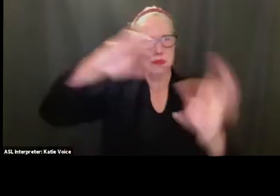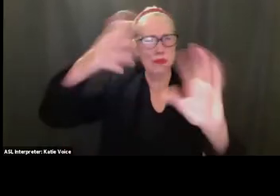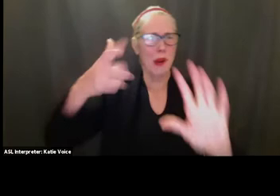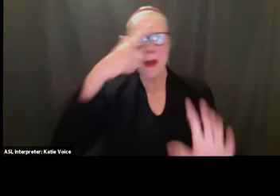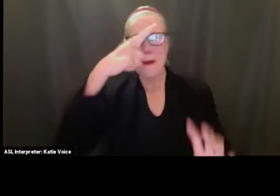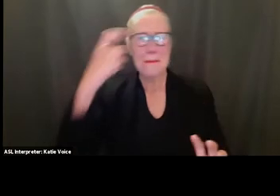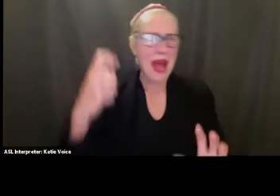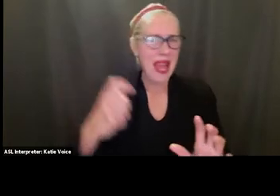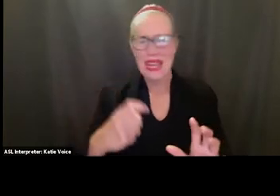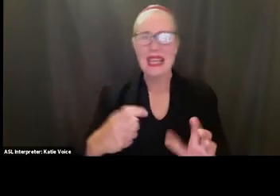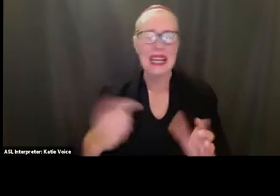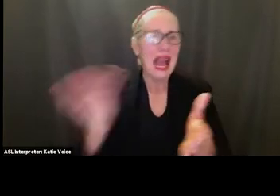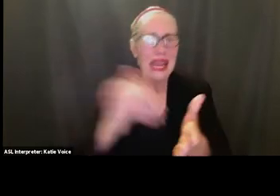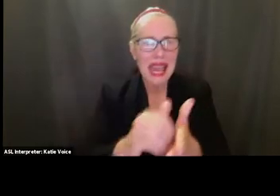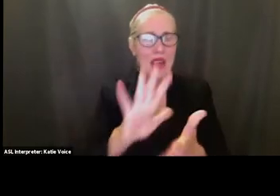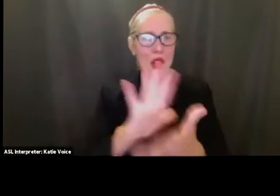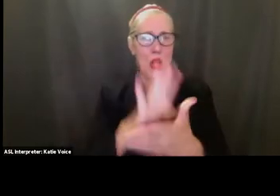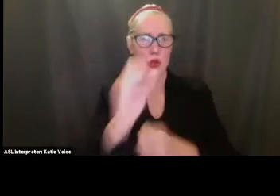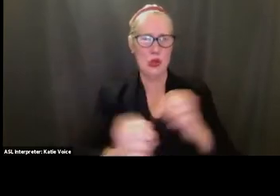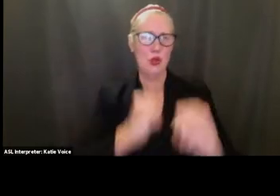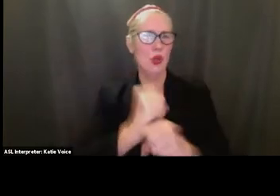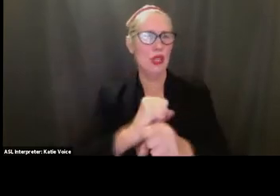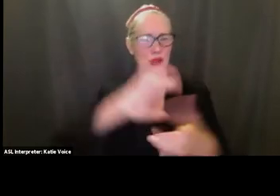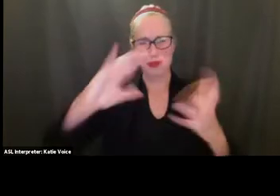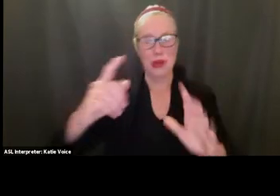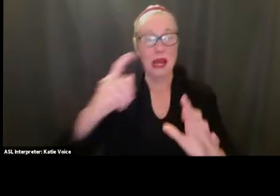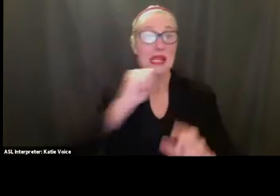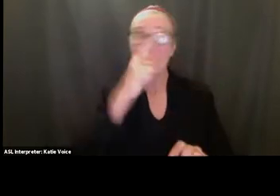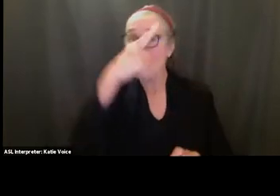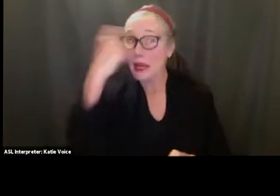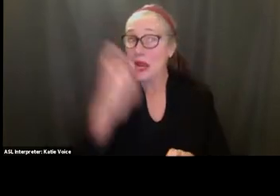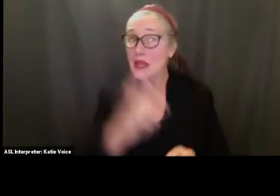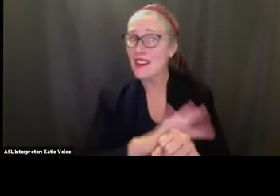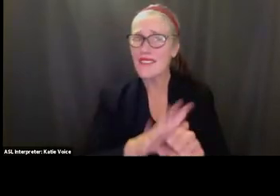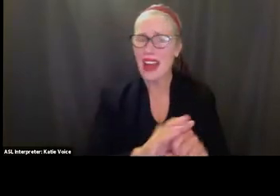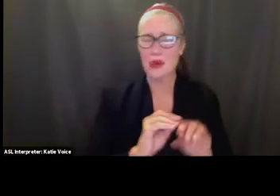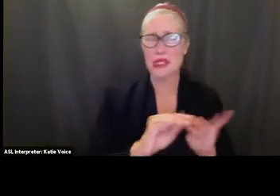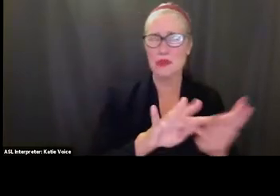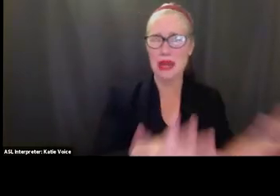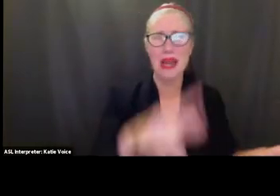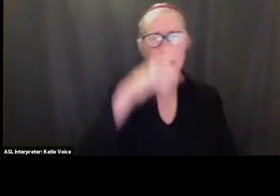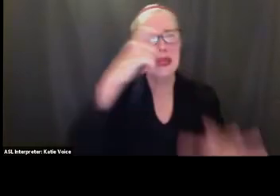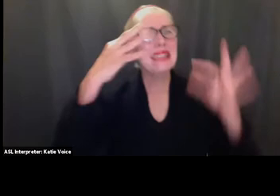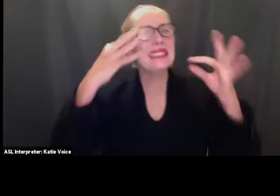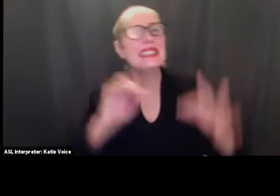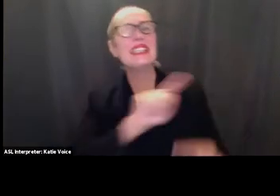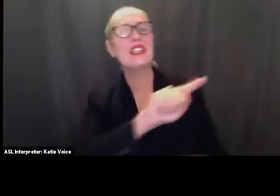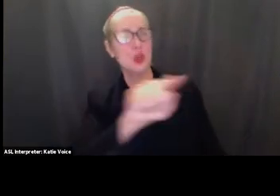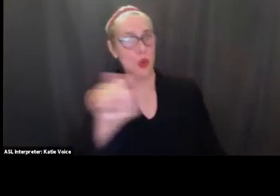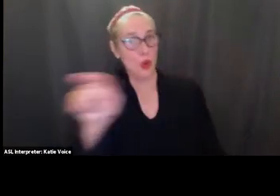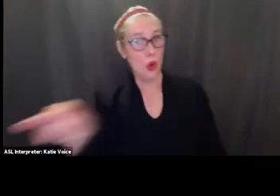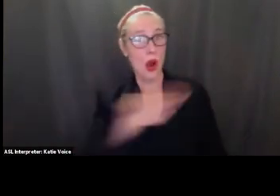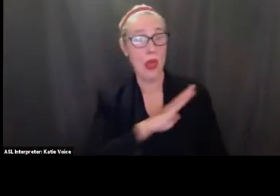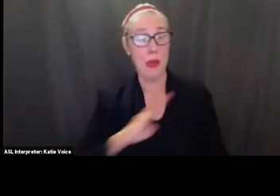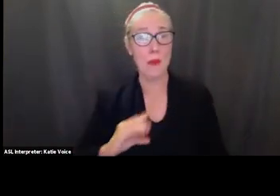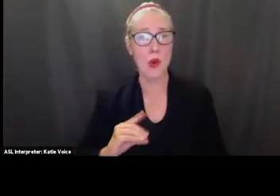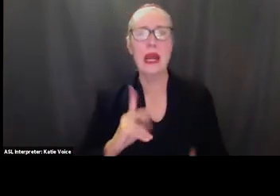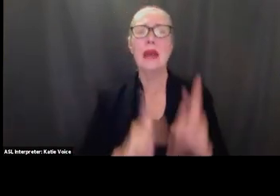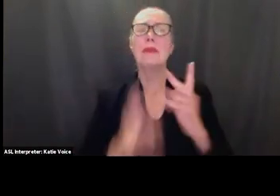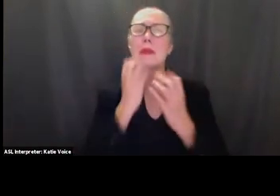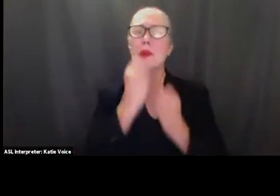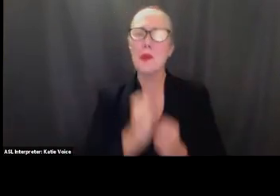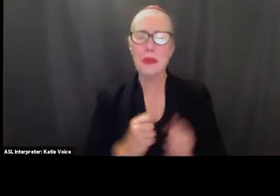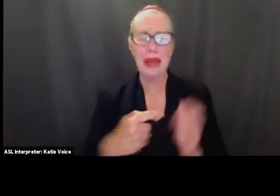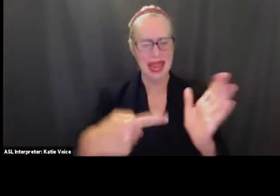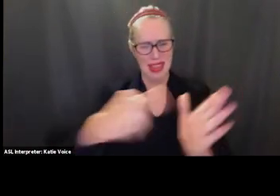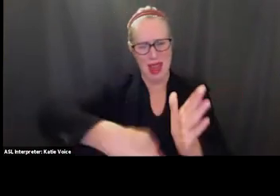school year once again not because of the threat of the virus but because of a decision from this board students will pay your dear price for this and add